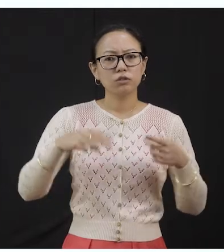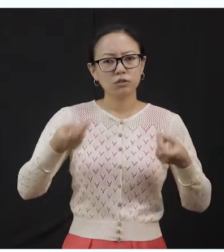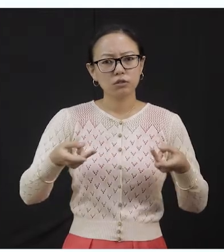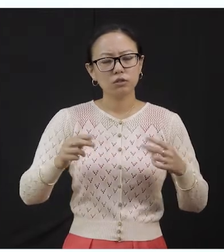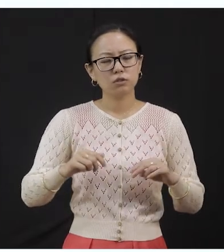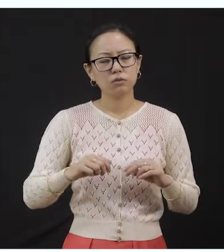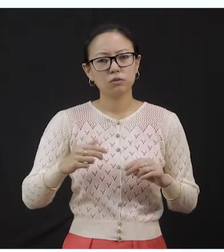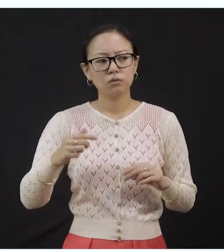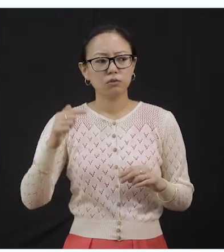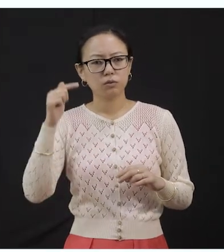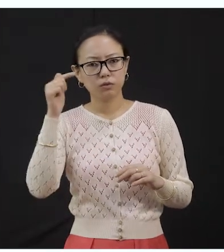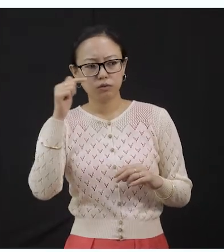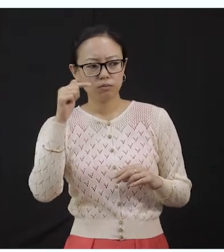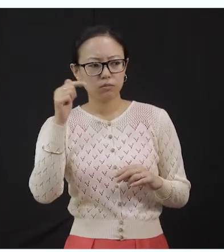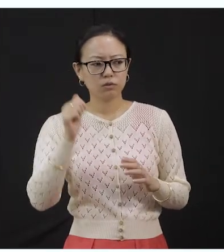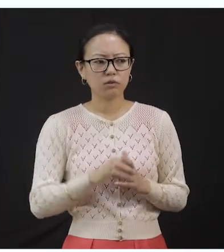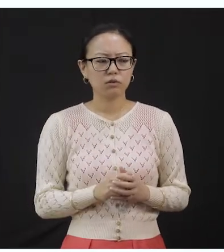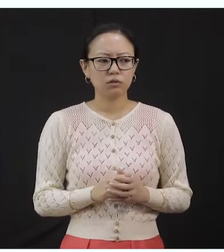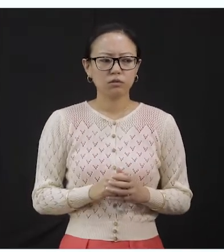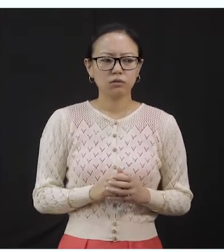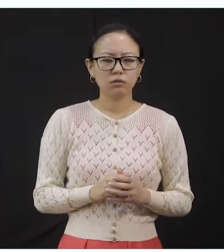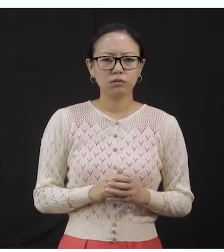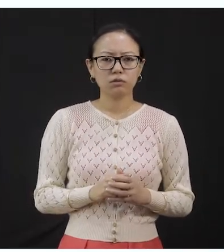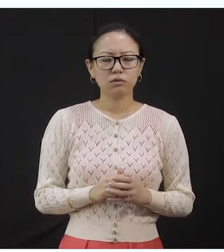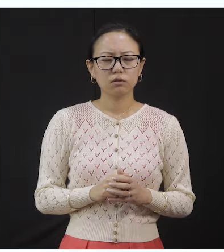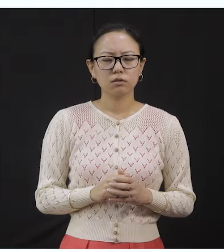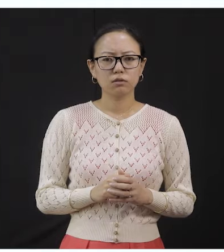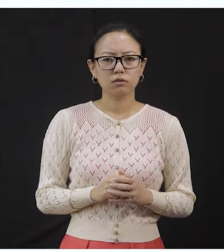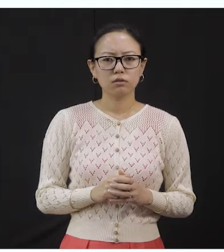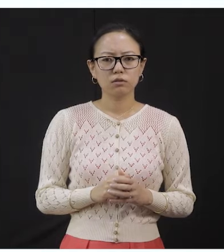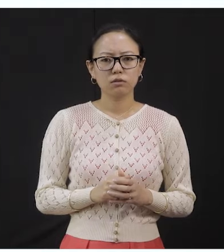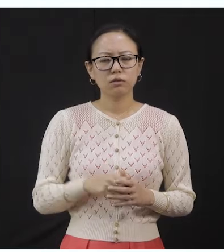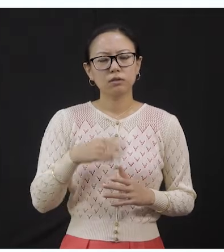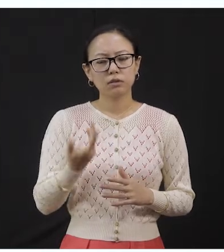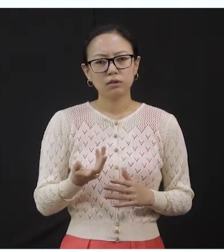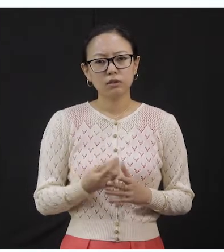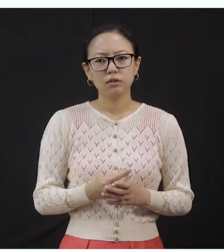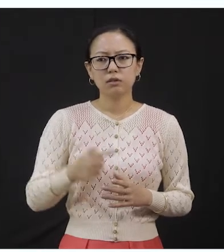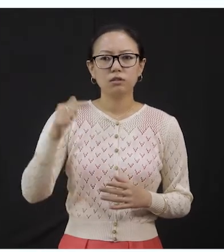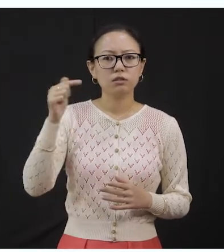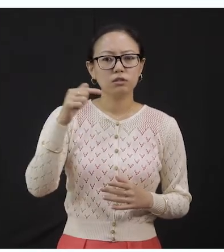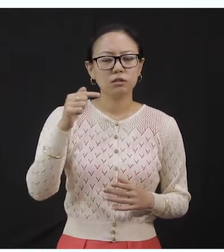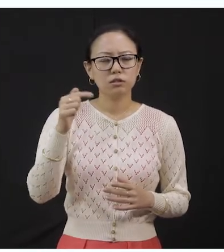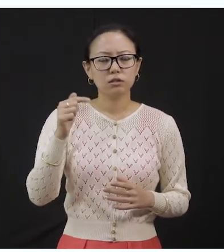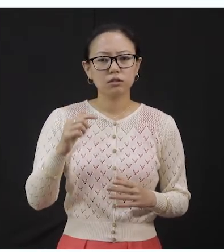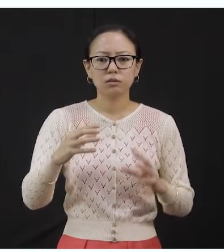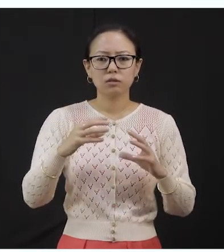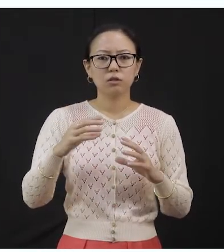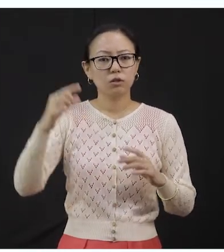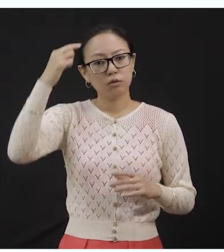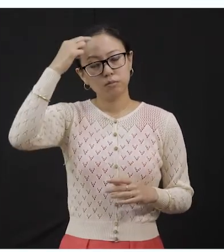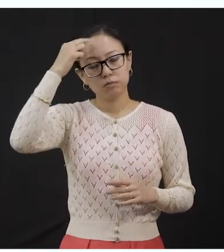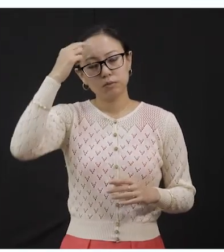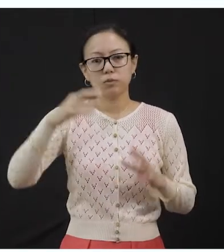subtraction. Then computes the problems involving subtraction. Then understands